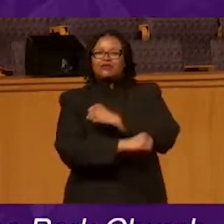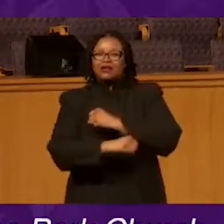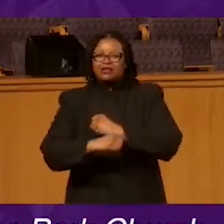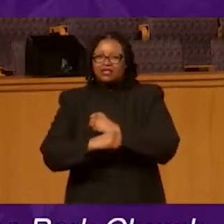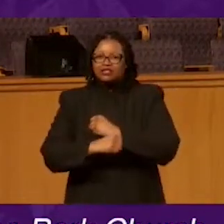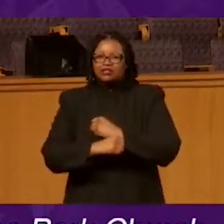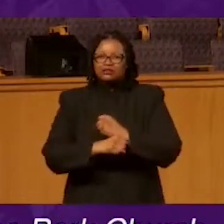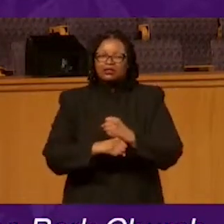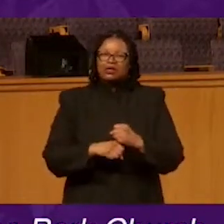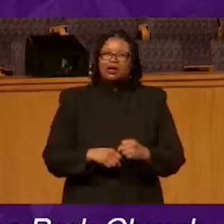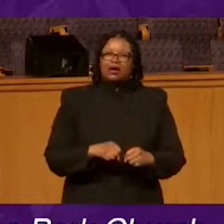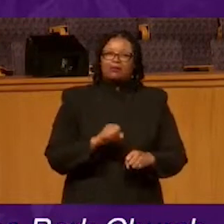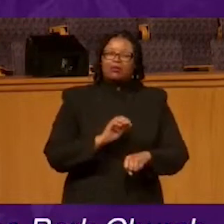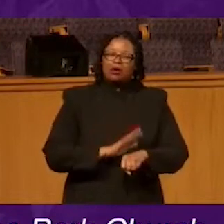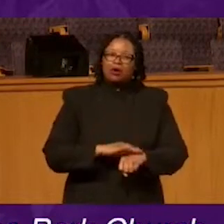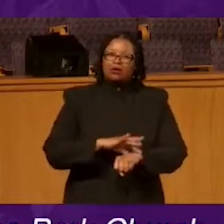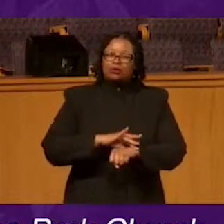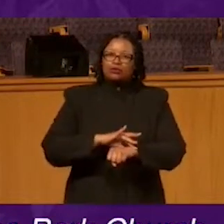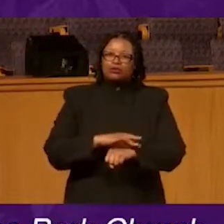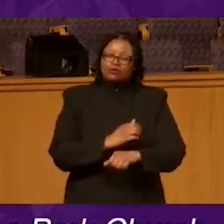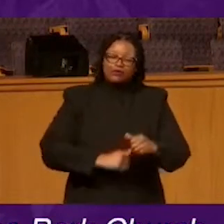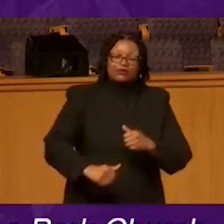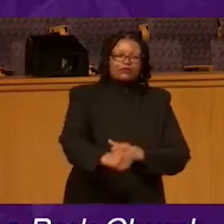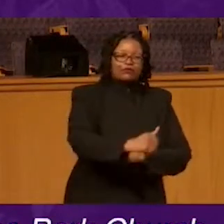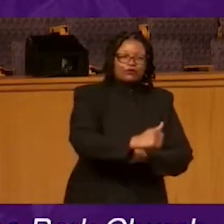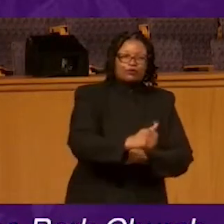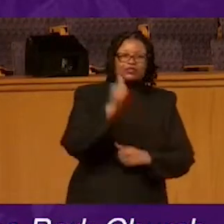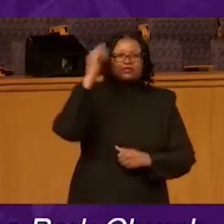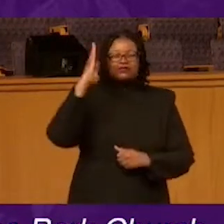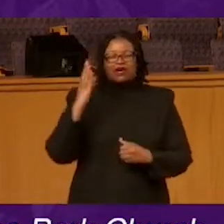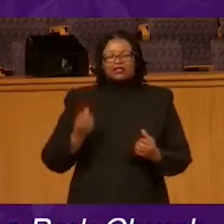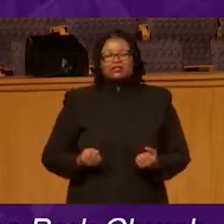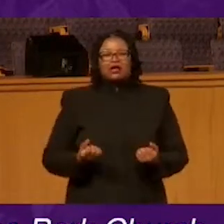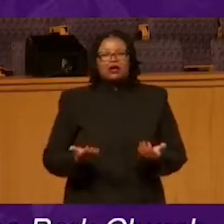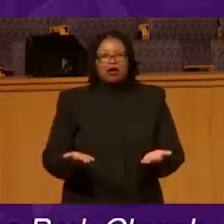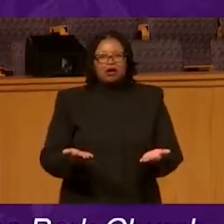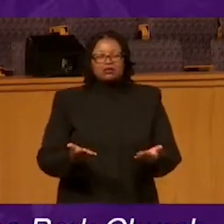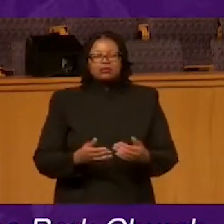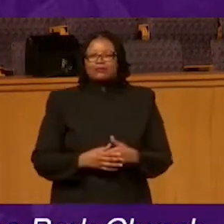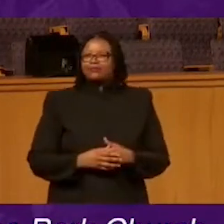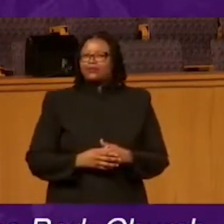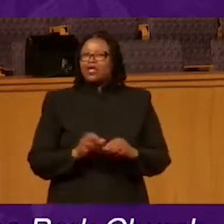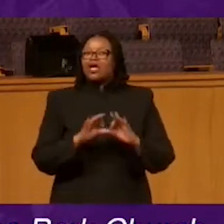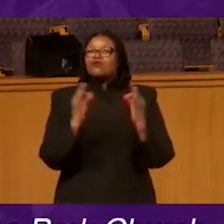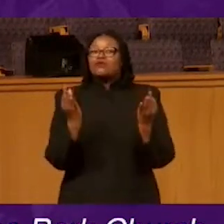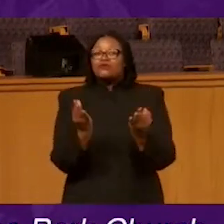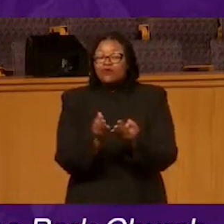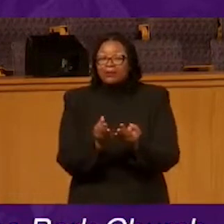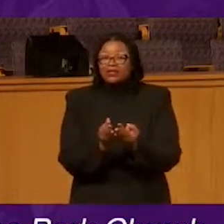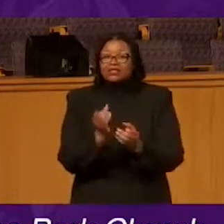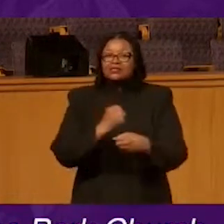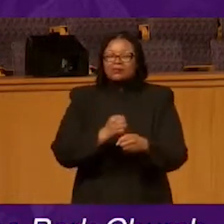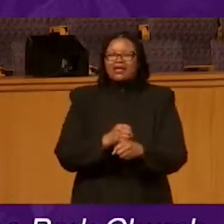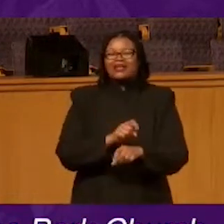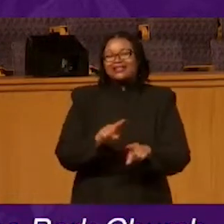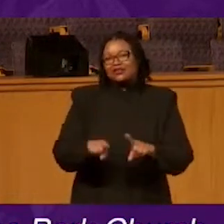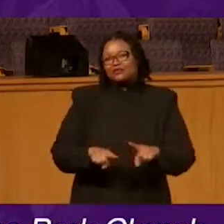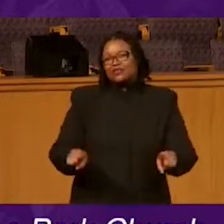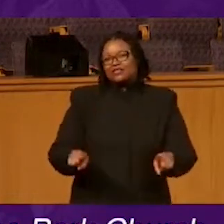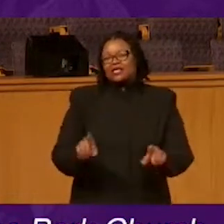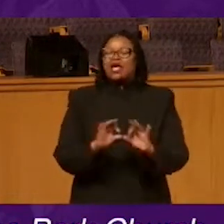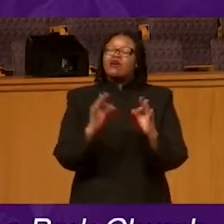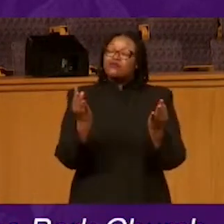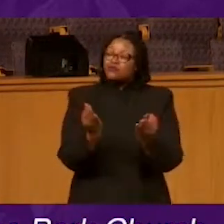earth for the furtherance of his cause. Families matter. Families